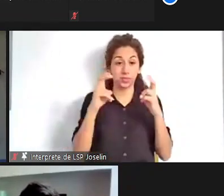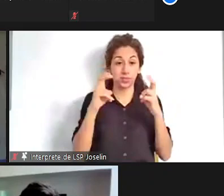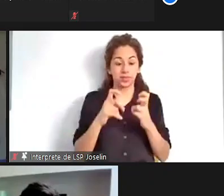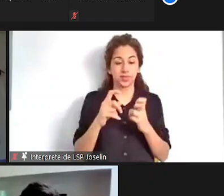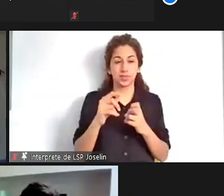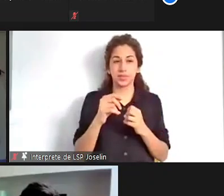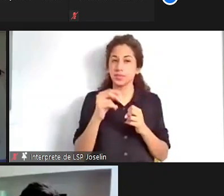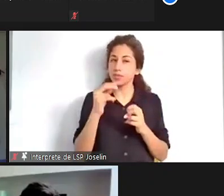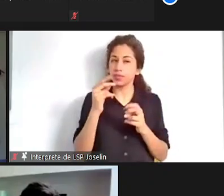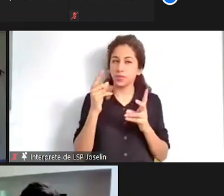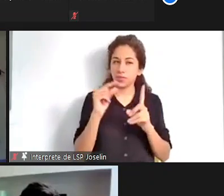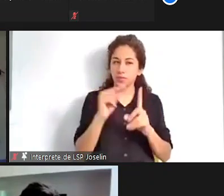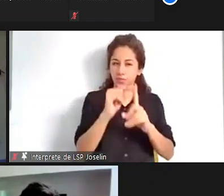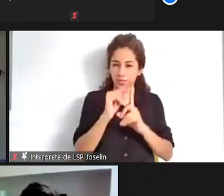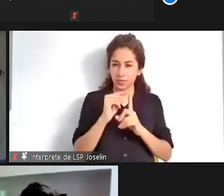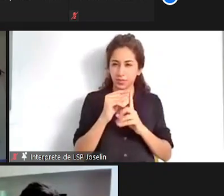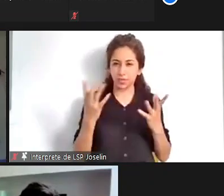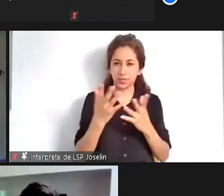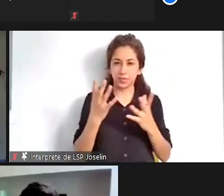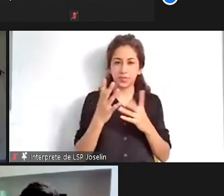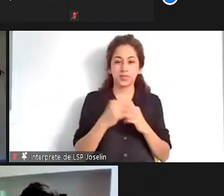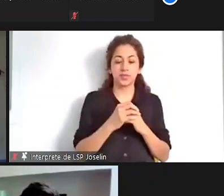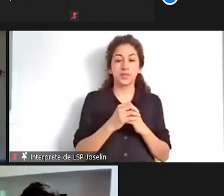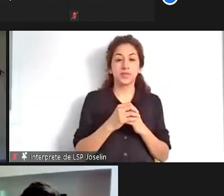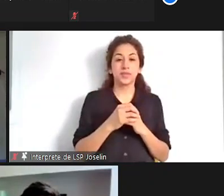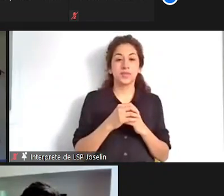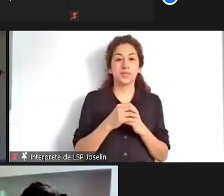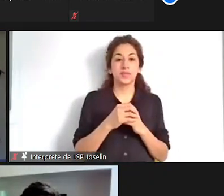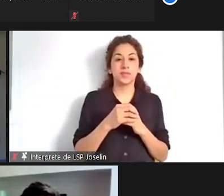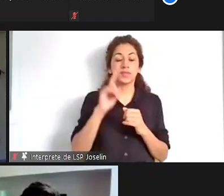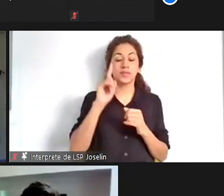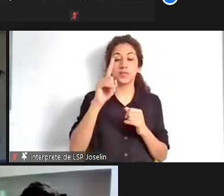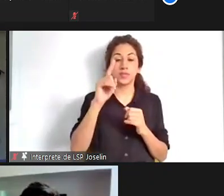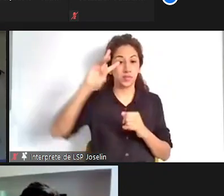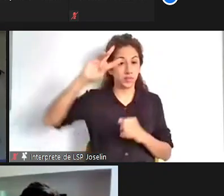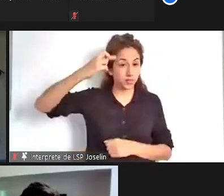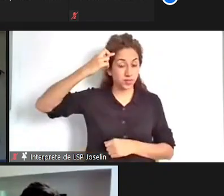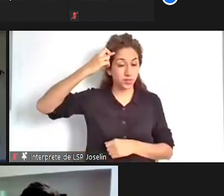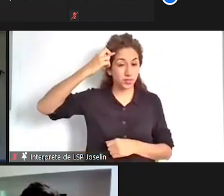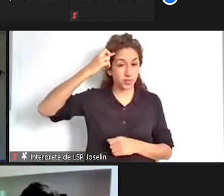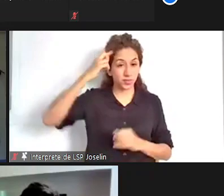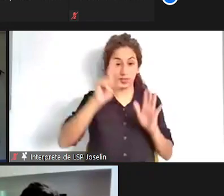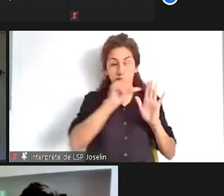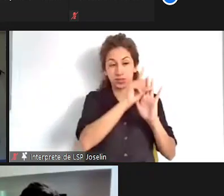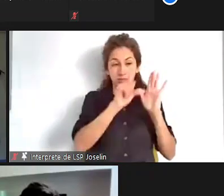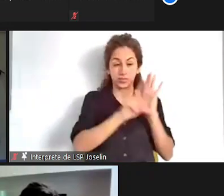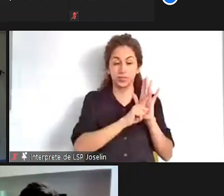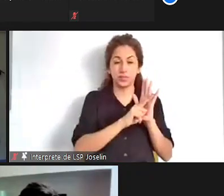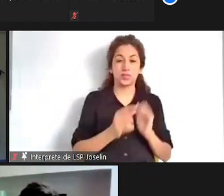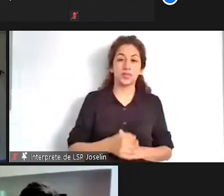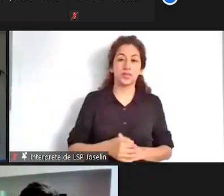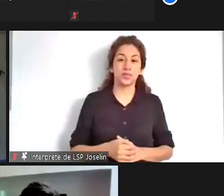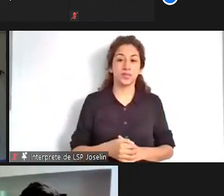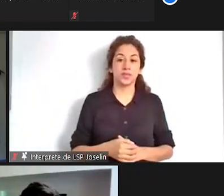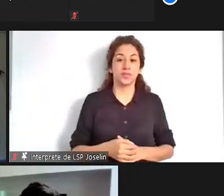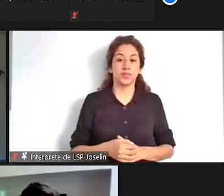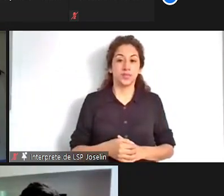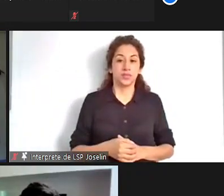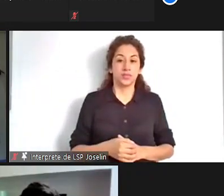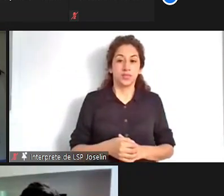a key term for what is coming now when it comes to implementation are the due diligence